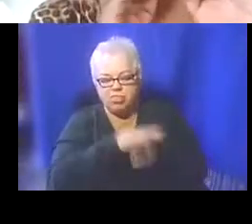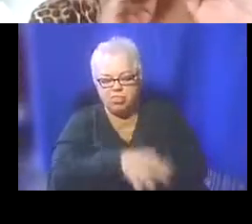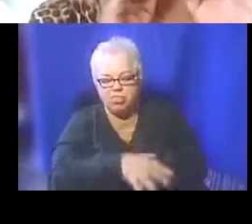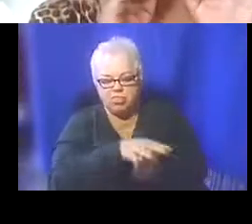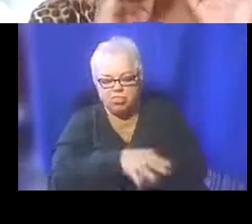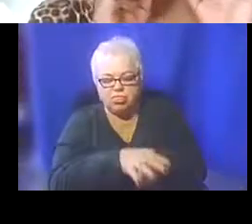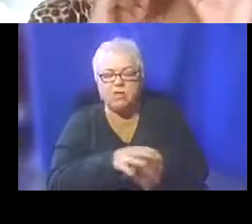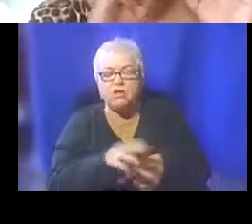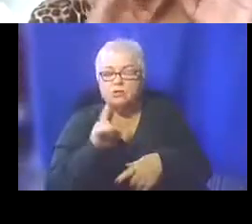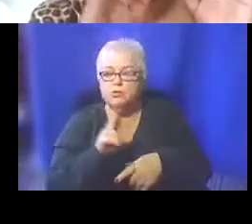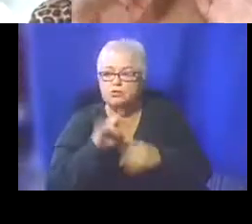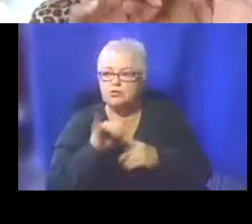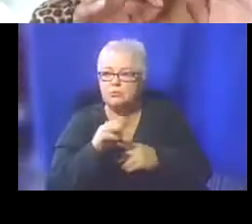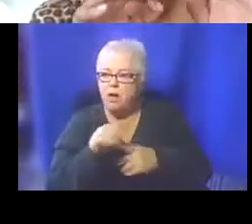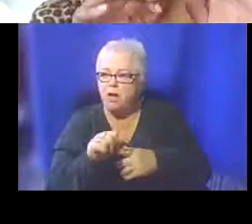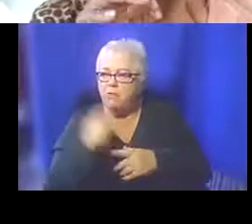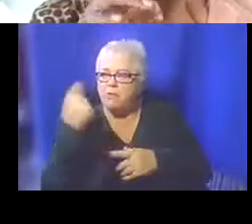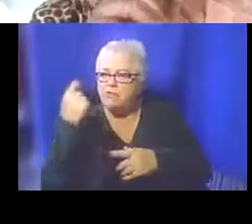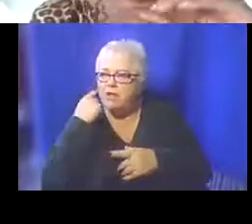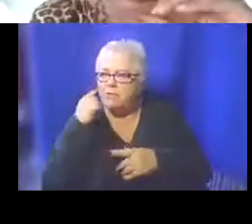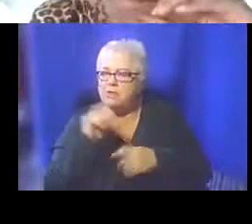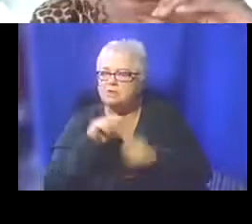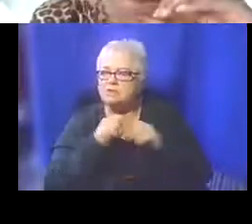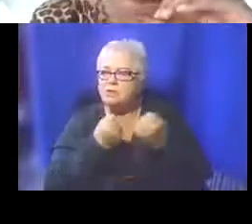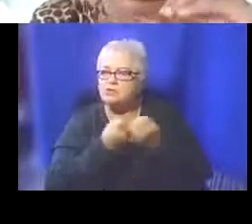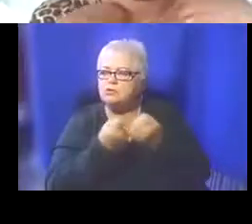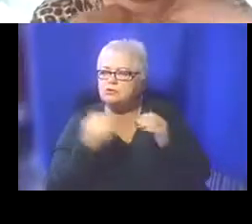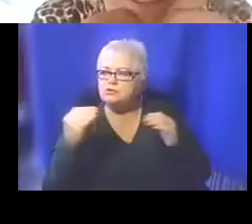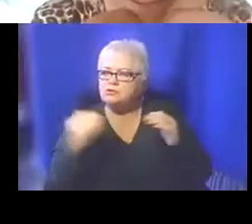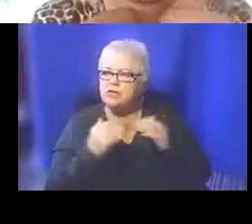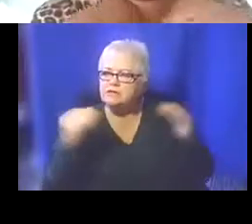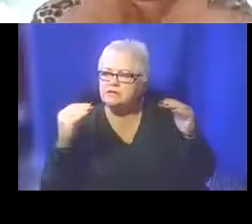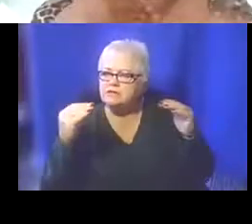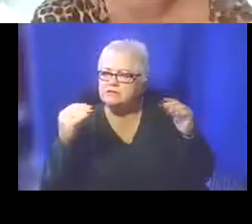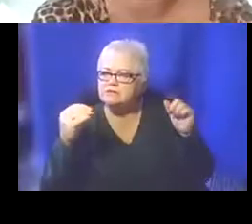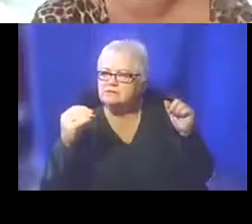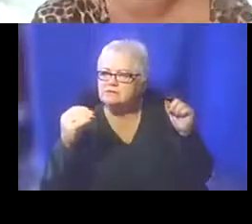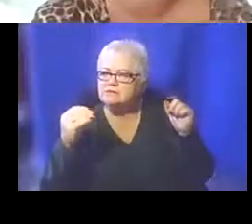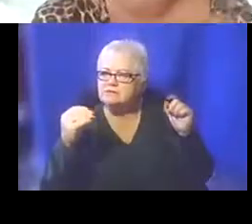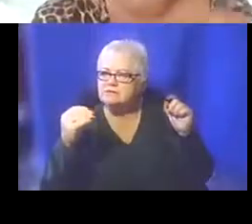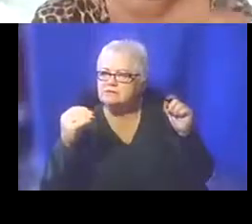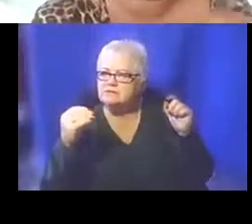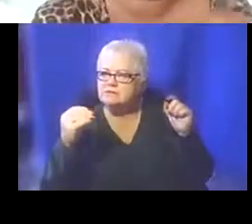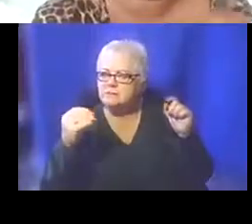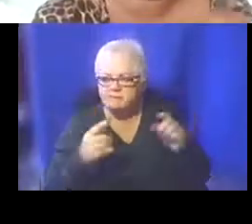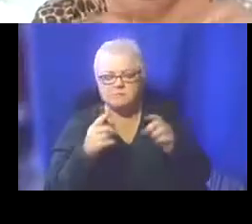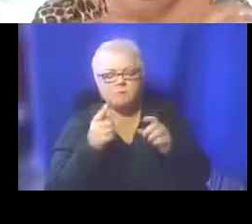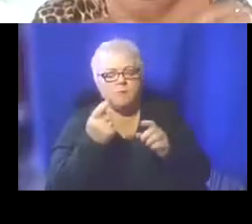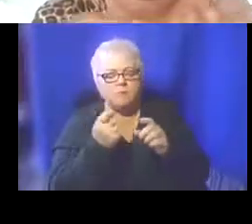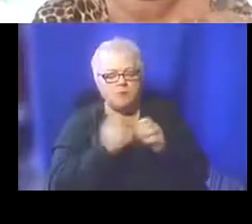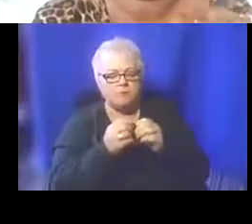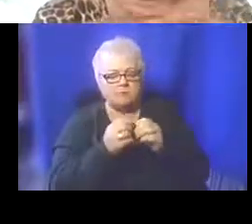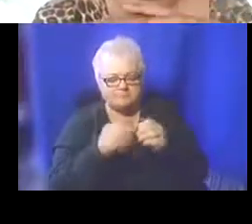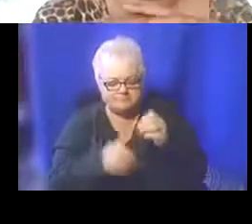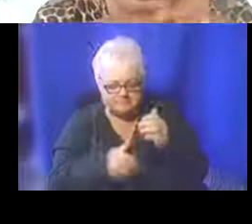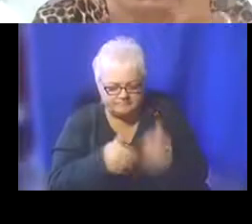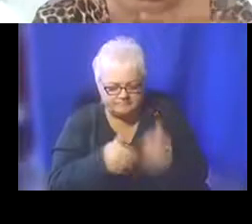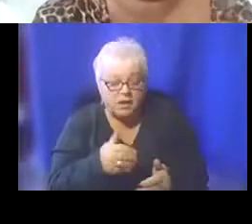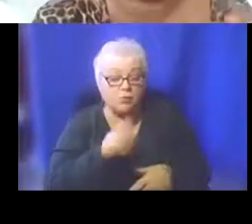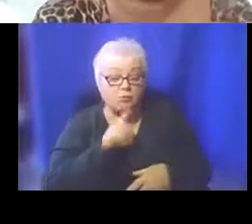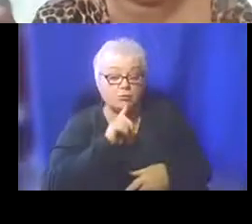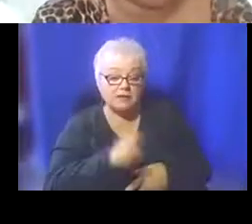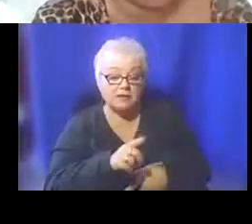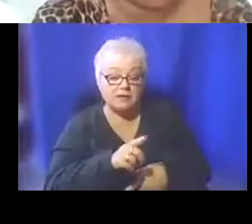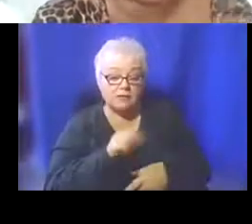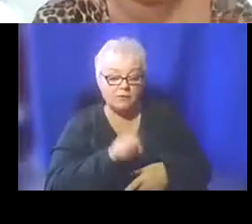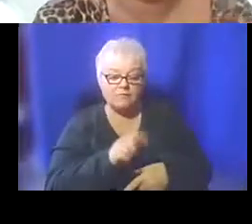think about social justice, it's for us a step further to say, or really it's, you have to